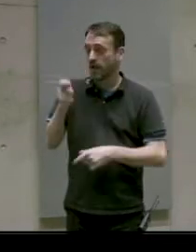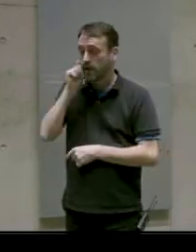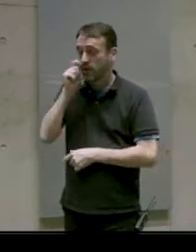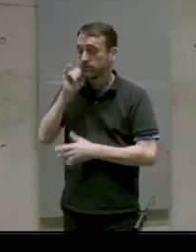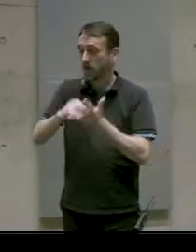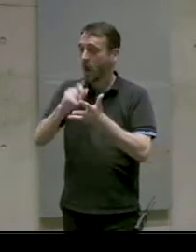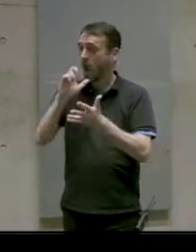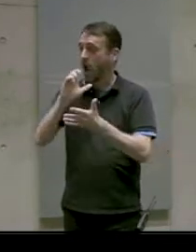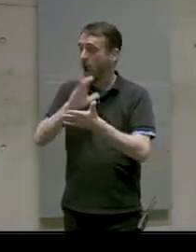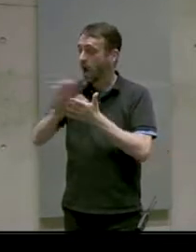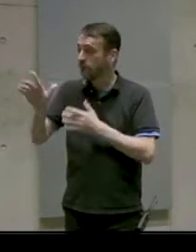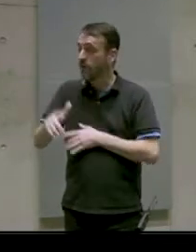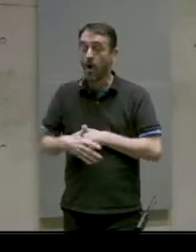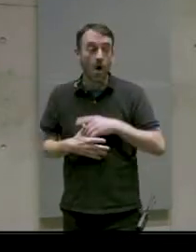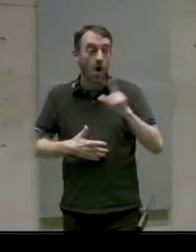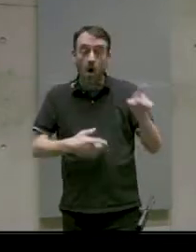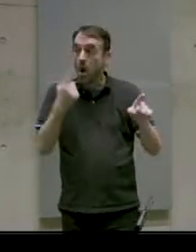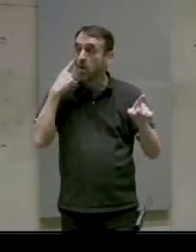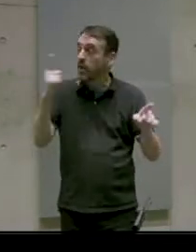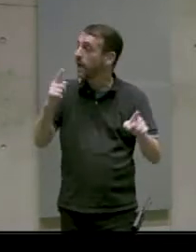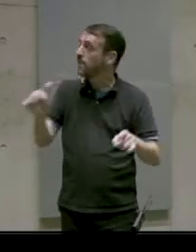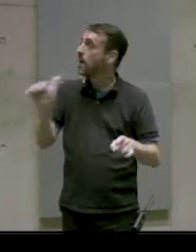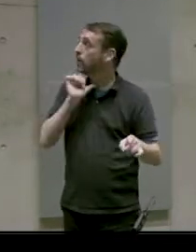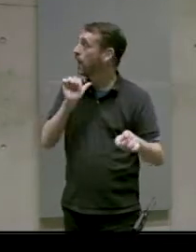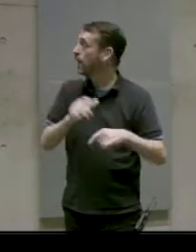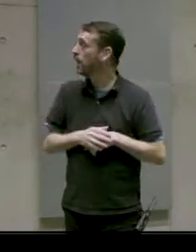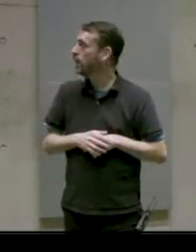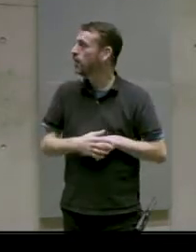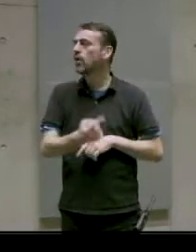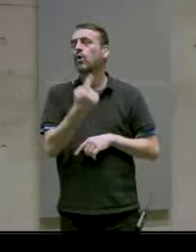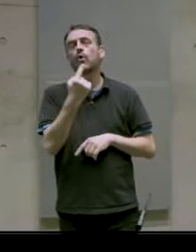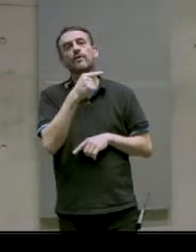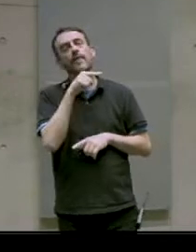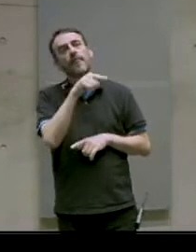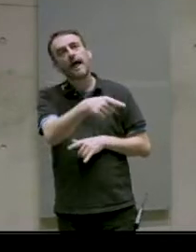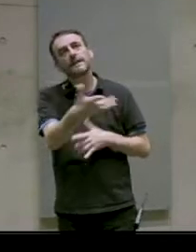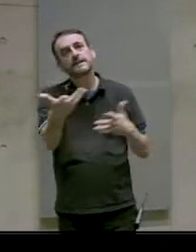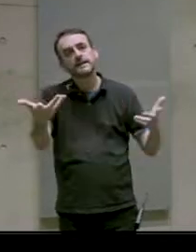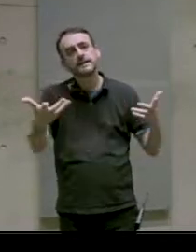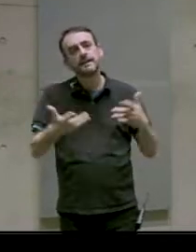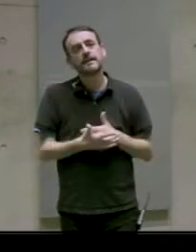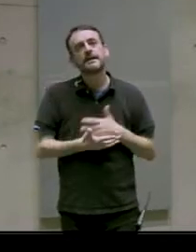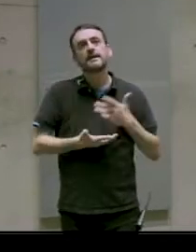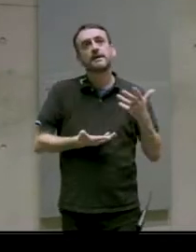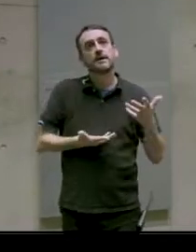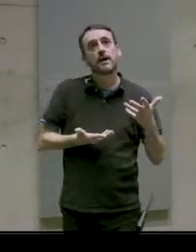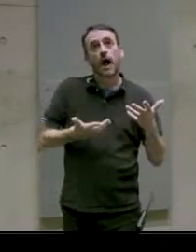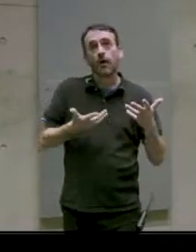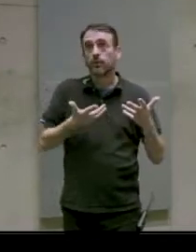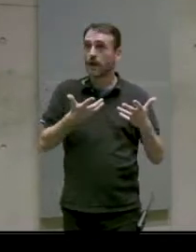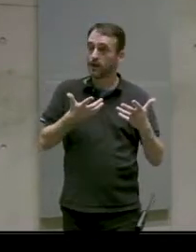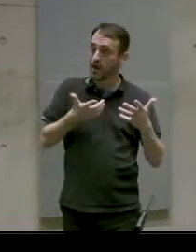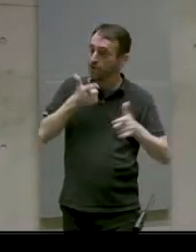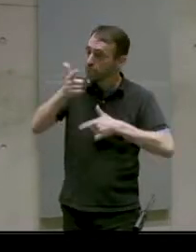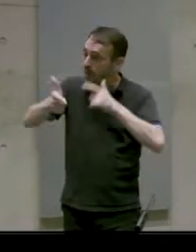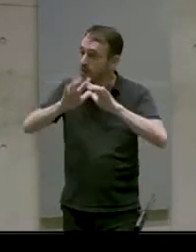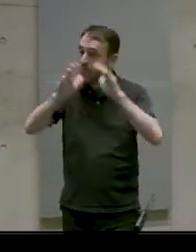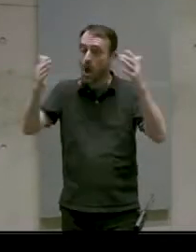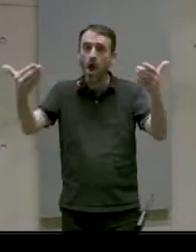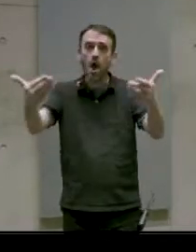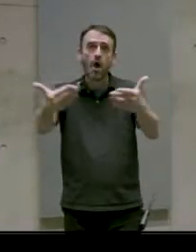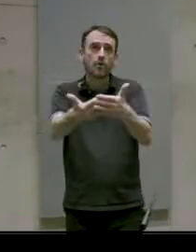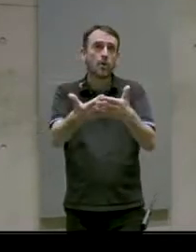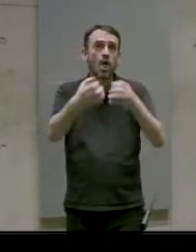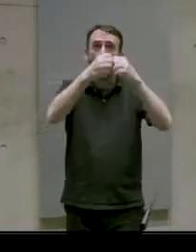a murder. Oh no, who's that? He was one of the Empire's greatest adventurers, traveling the world, discovering lost empires,